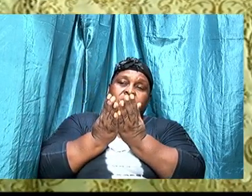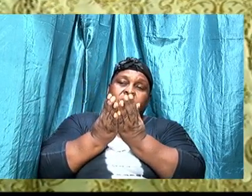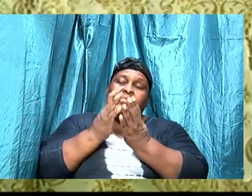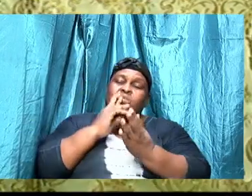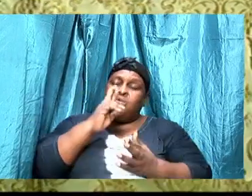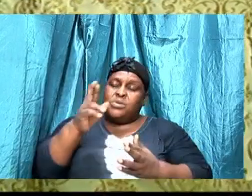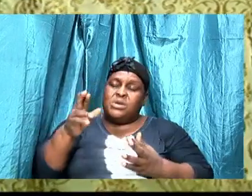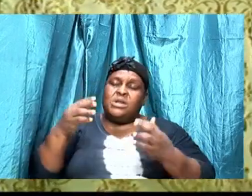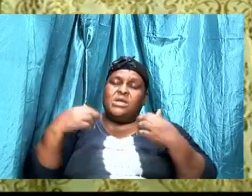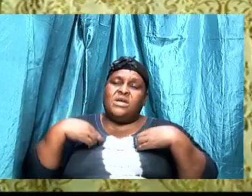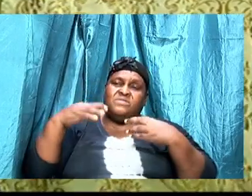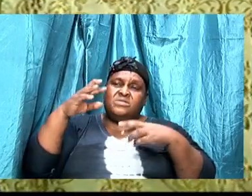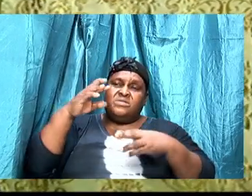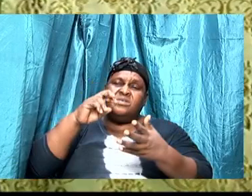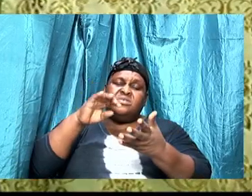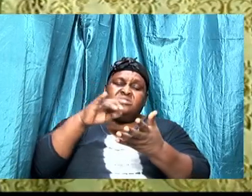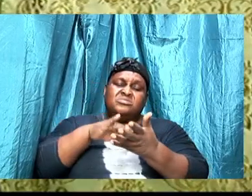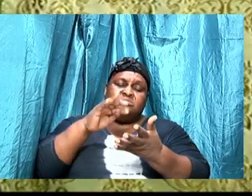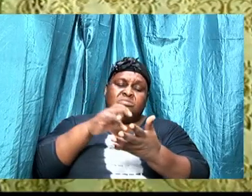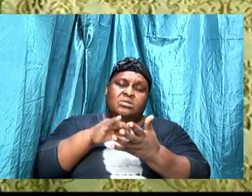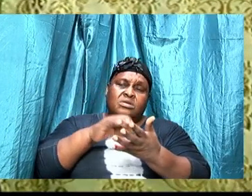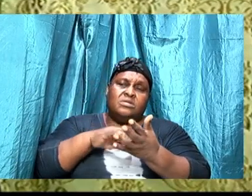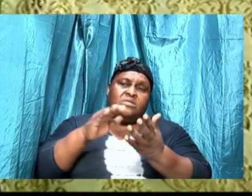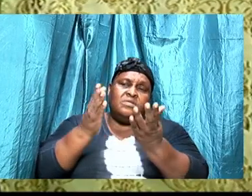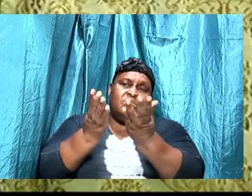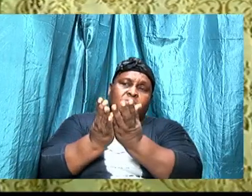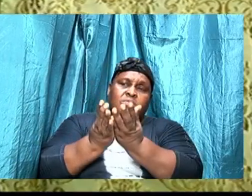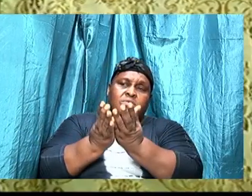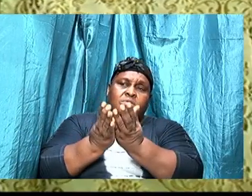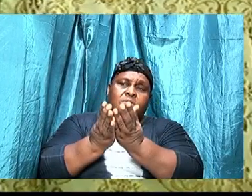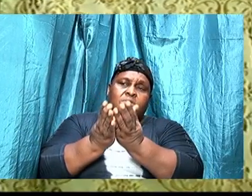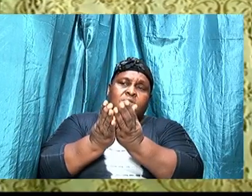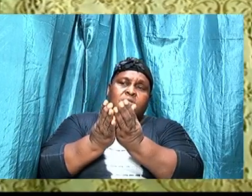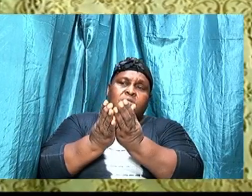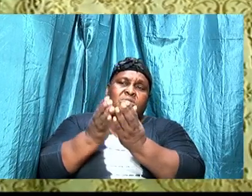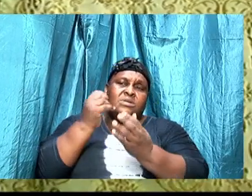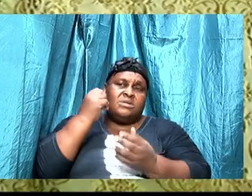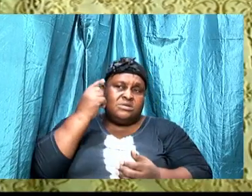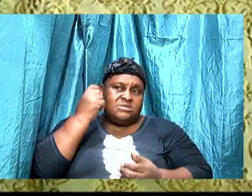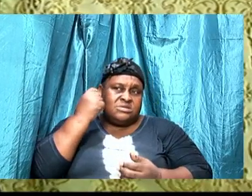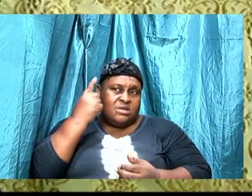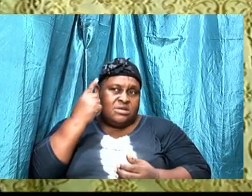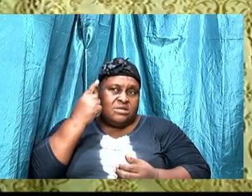fully understand it. Several persons has indicated to me that